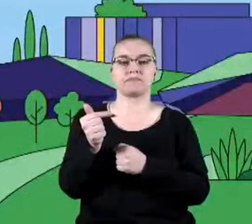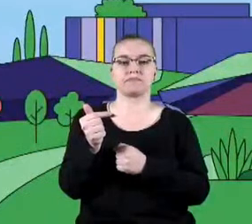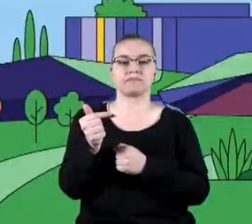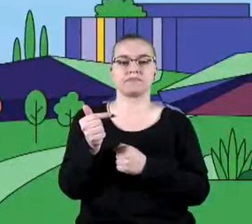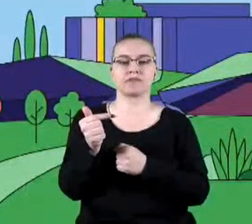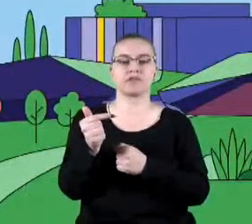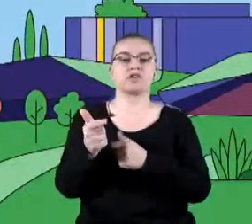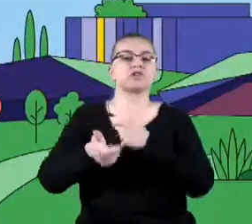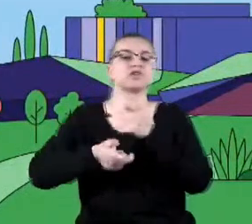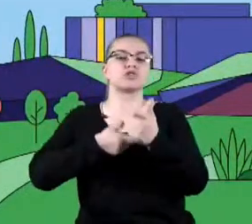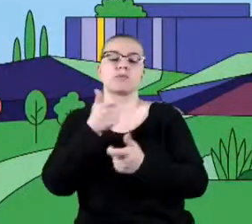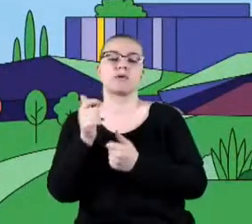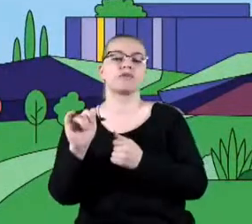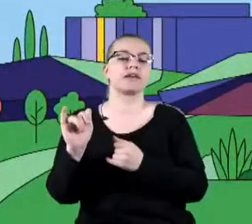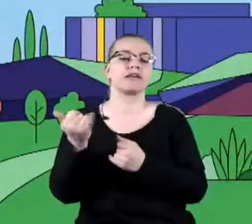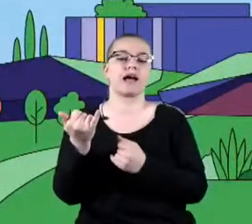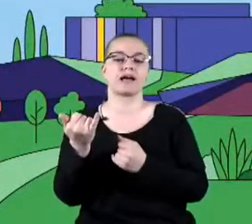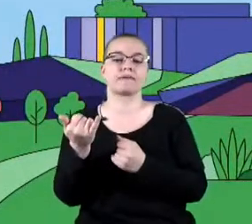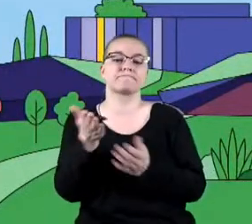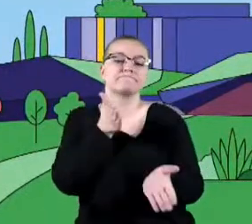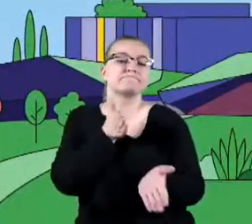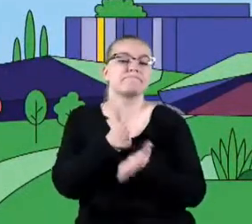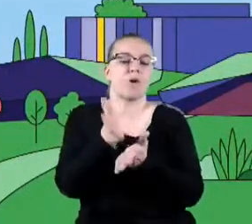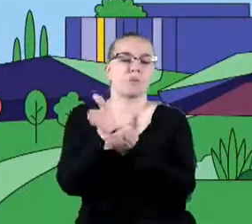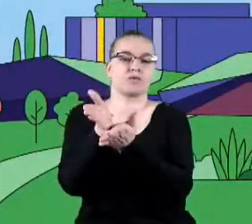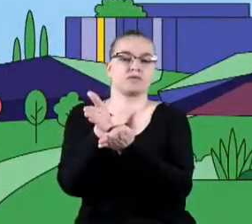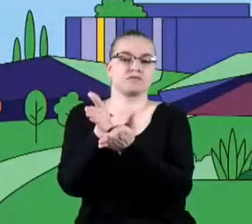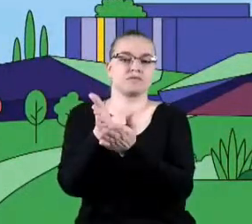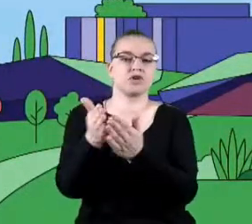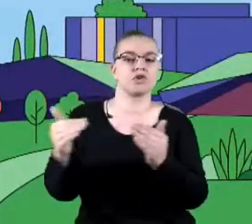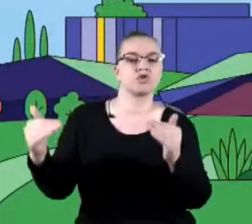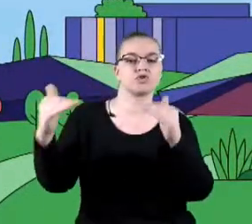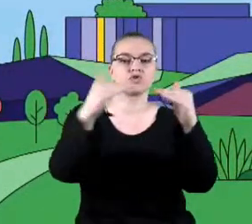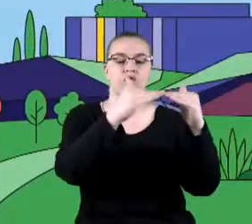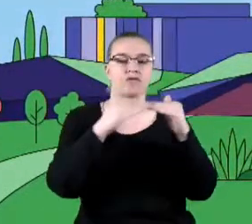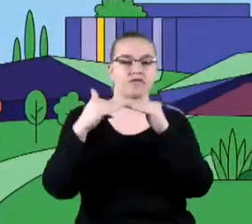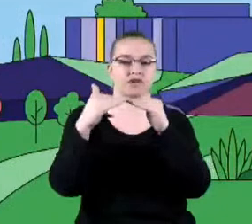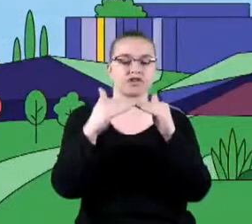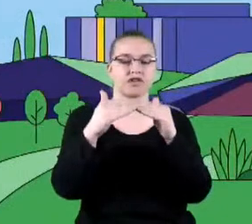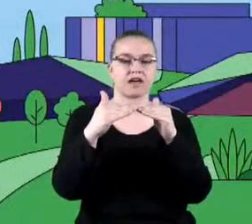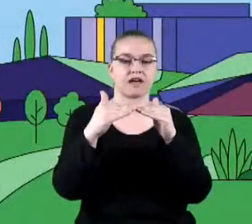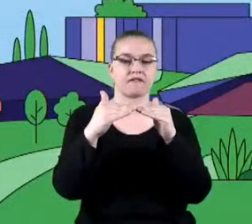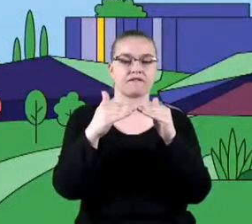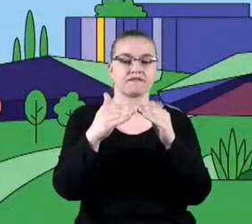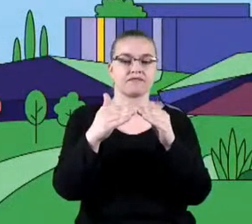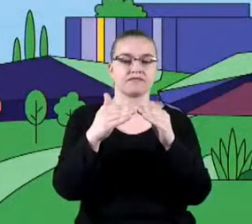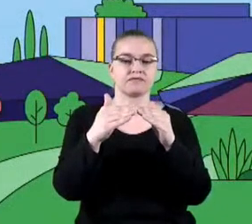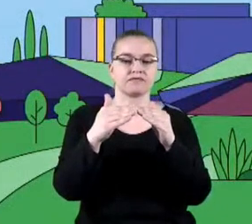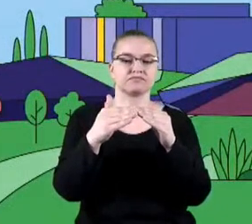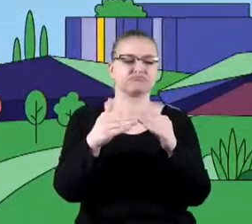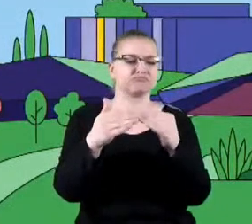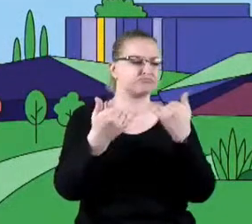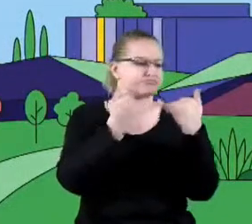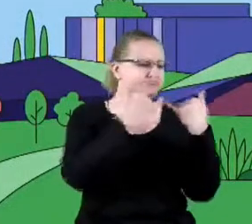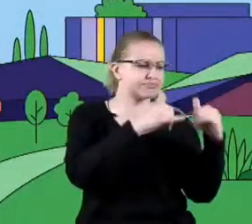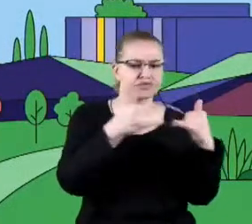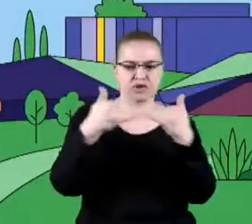in order to help diversify the economy and the non-dependence on land-based